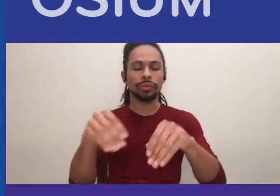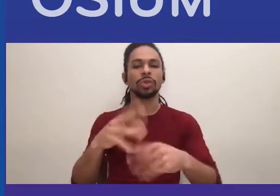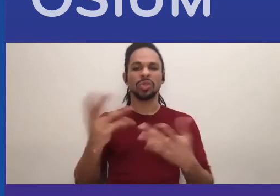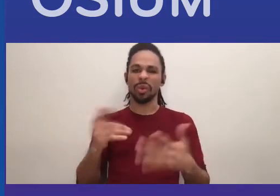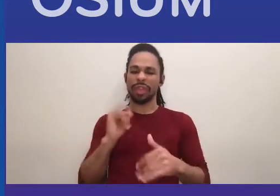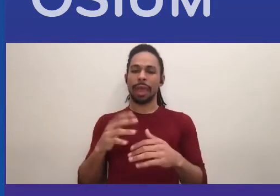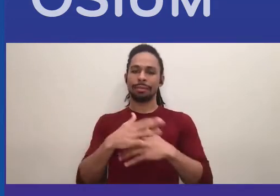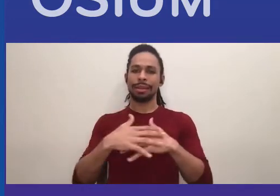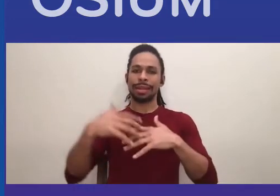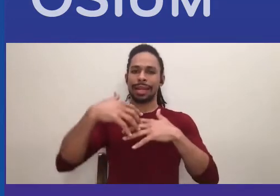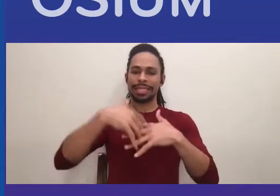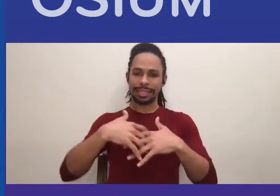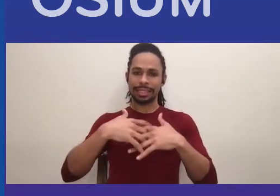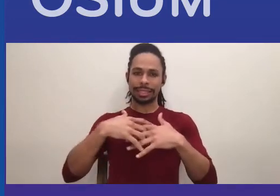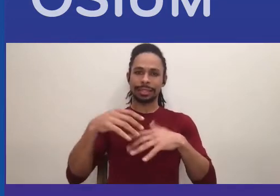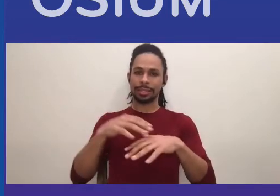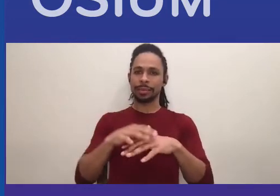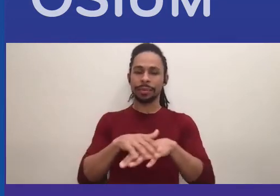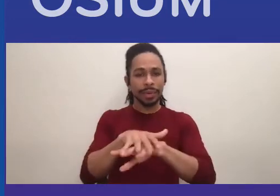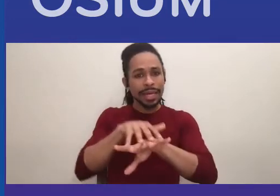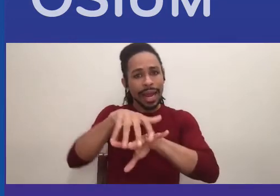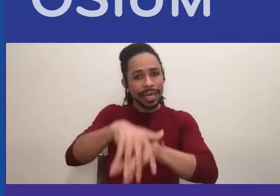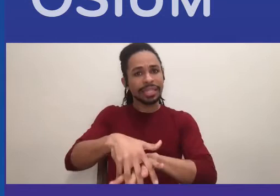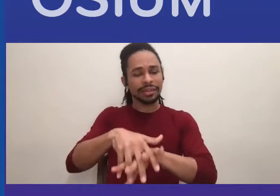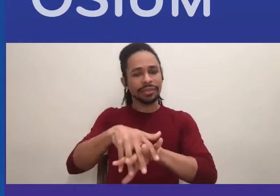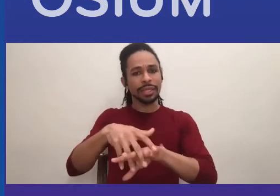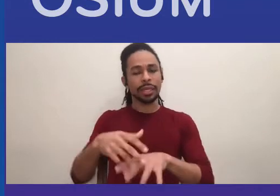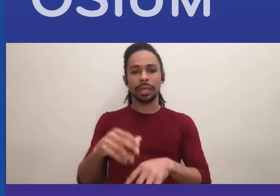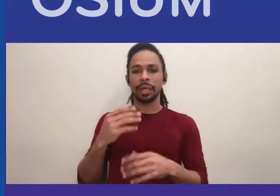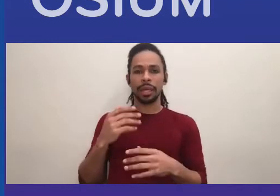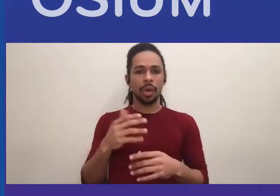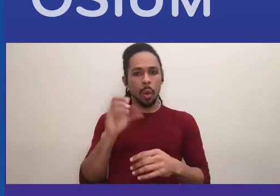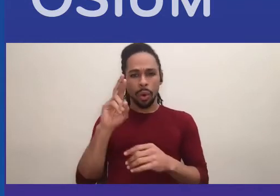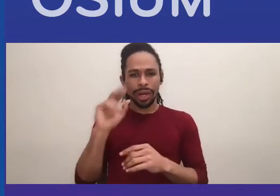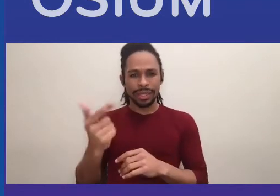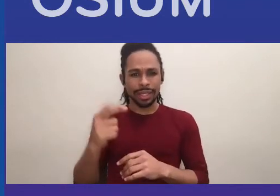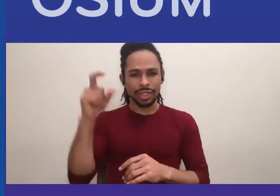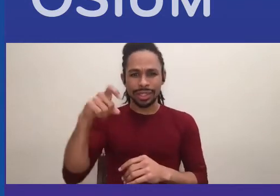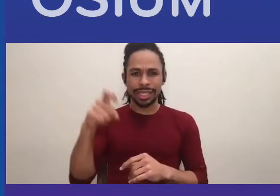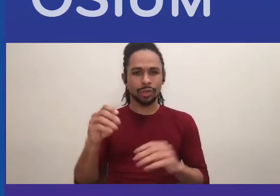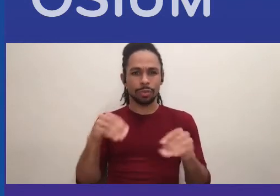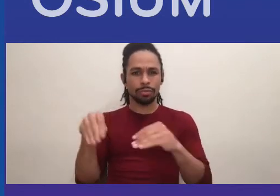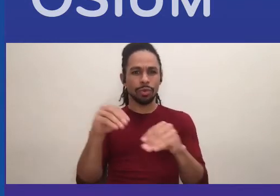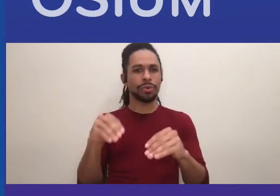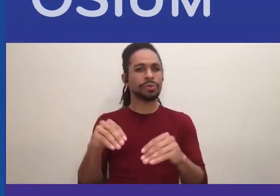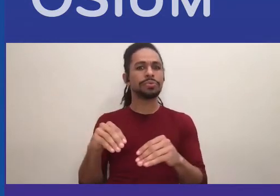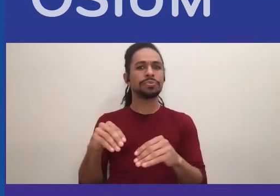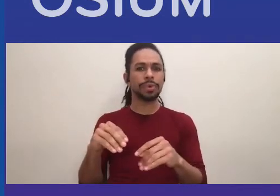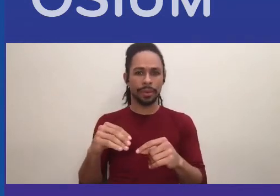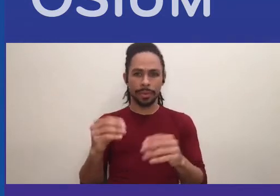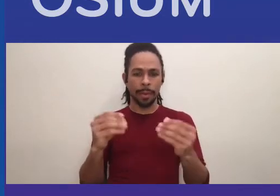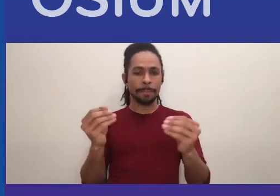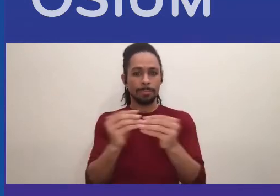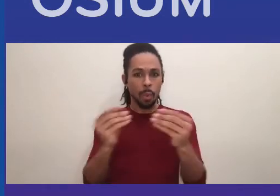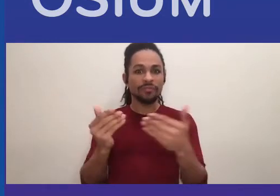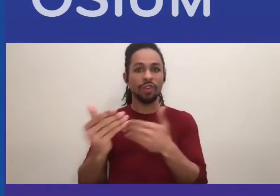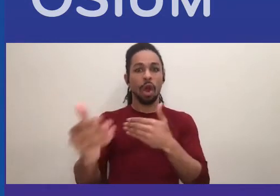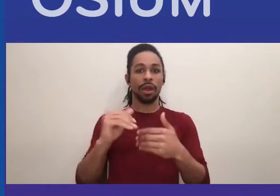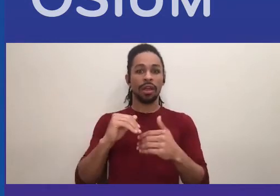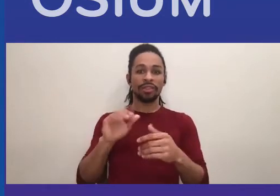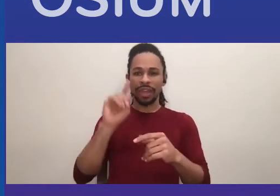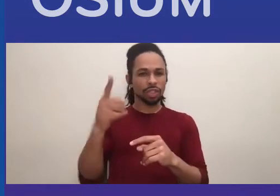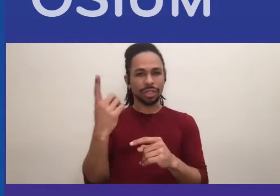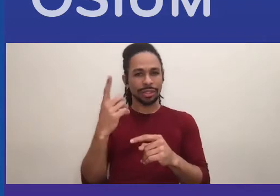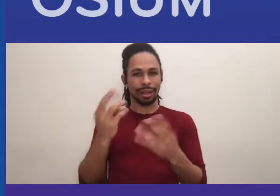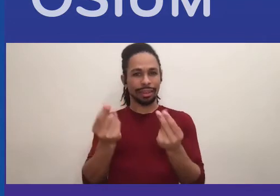and sovereignty, like organizations need to move a hell of a lot farther than just doing line acknowledgement statements, you know? And I